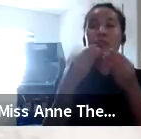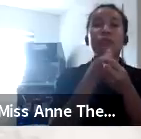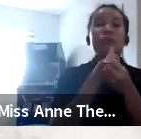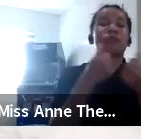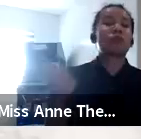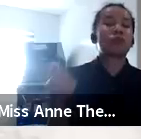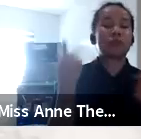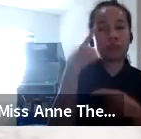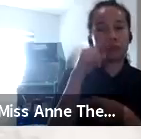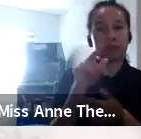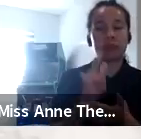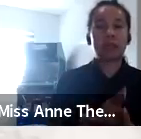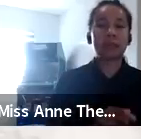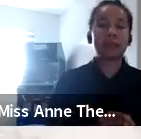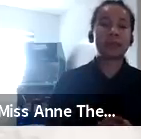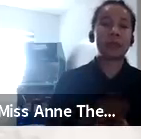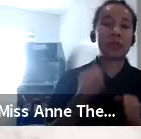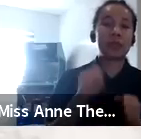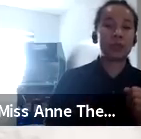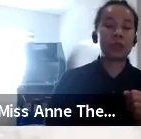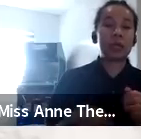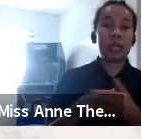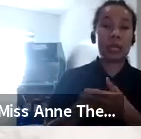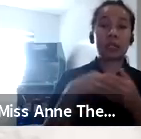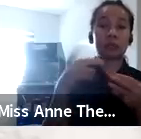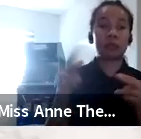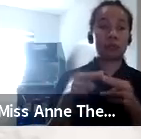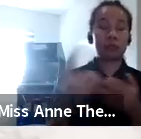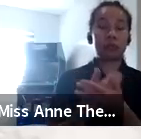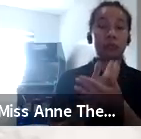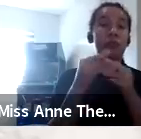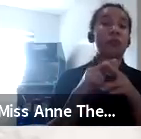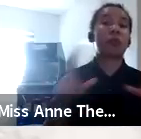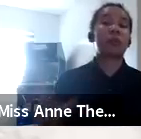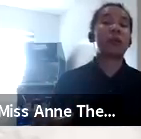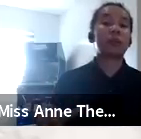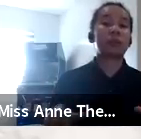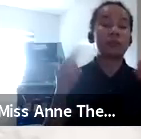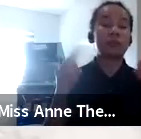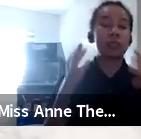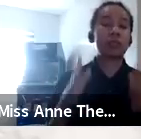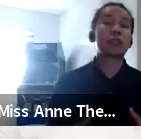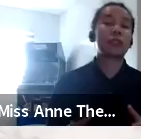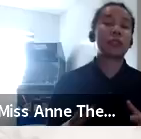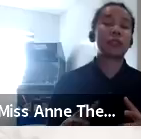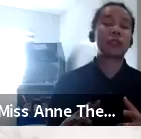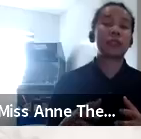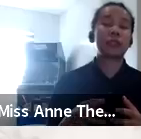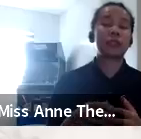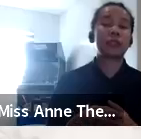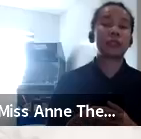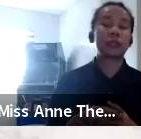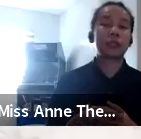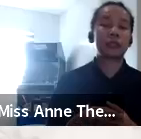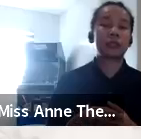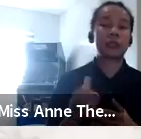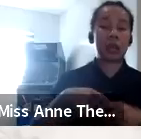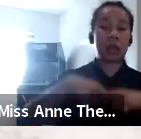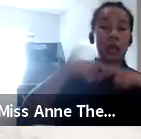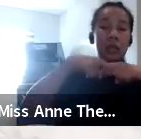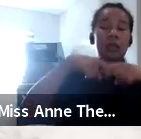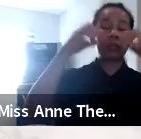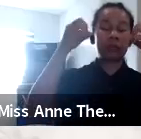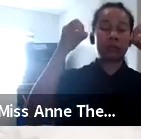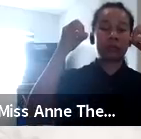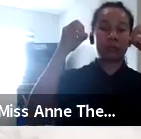that. So in the new normal, the teachers, the hanging lessons of the teachers became